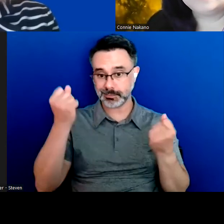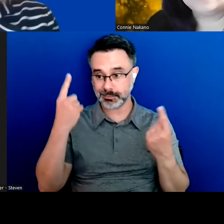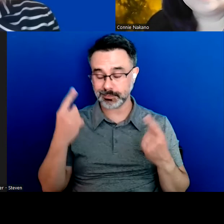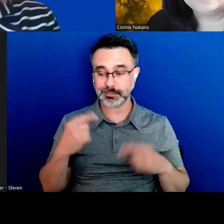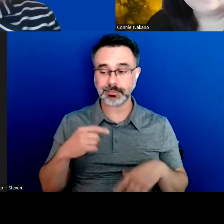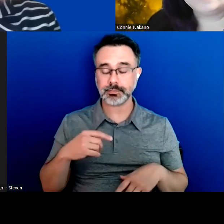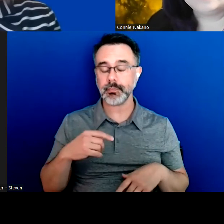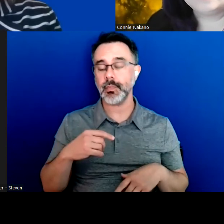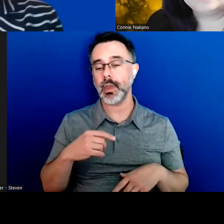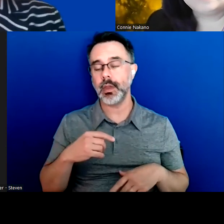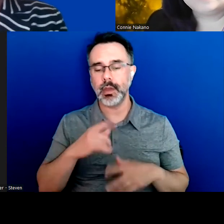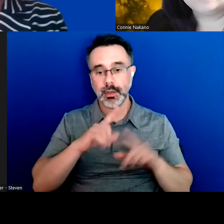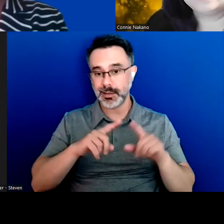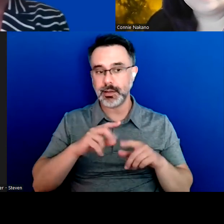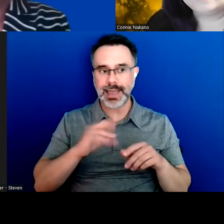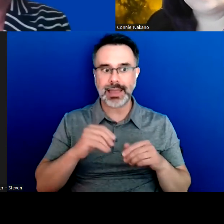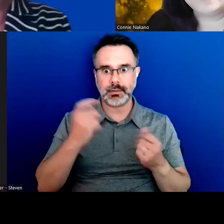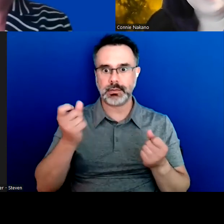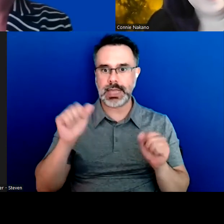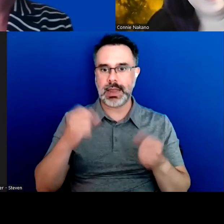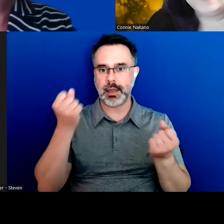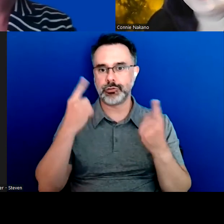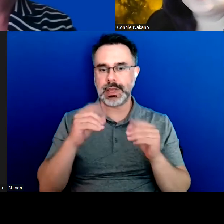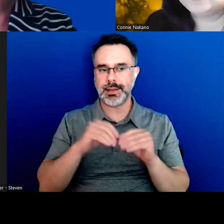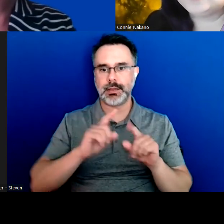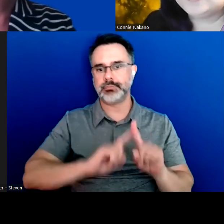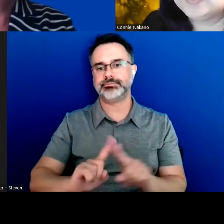understandable in a variety of languages.